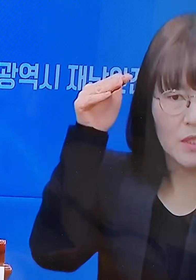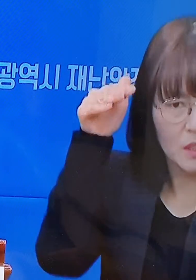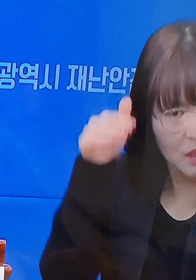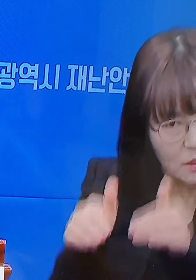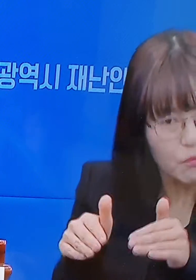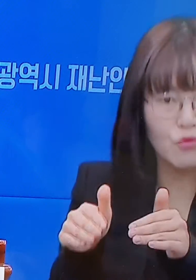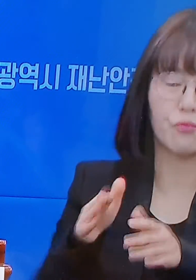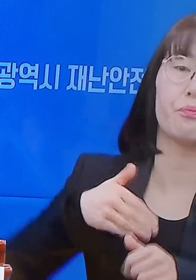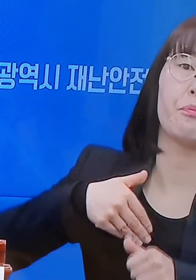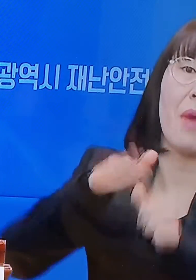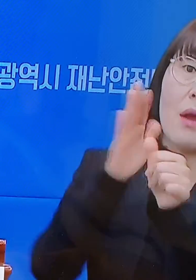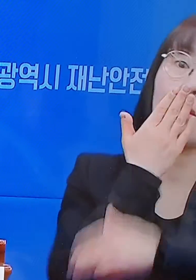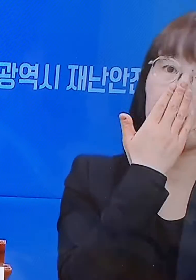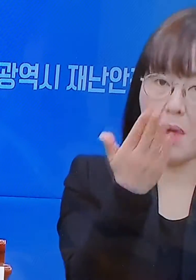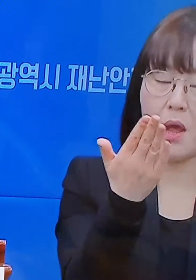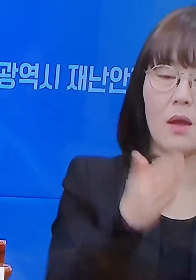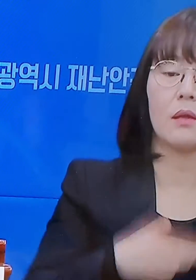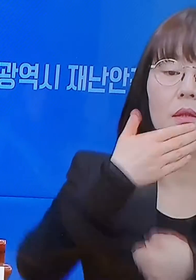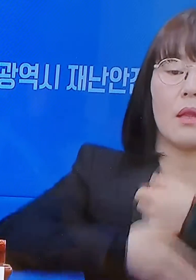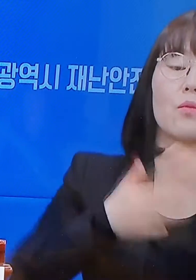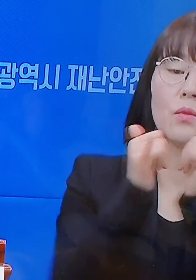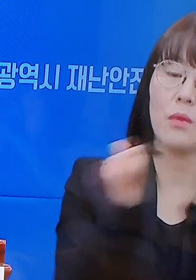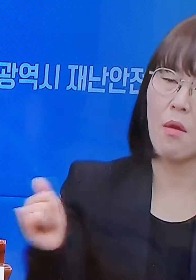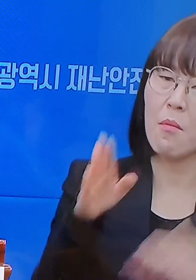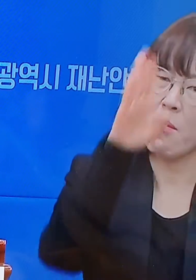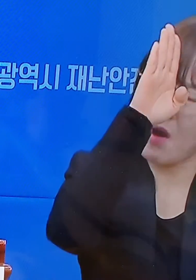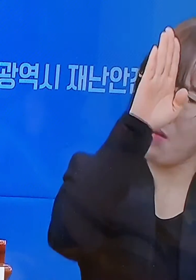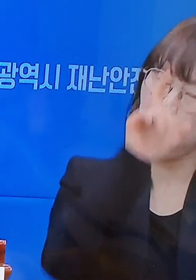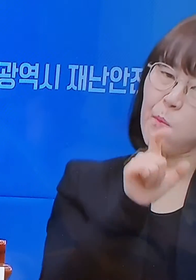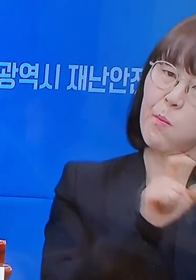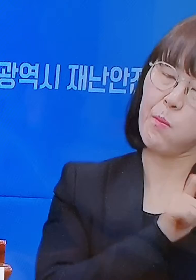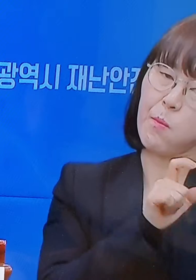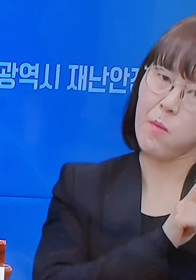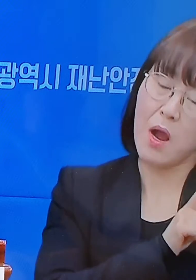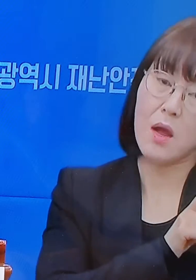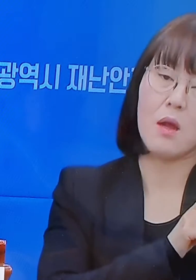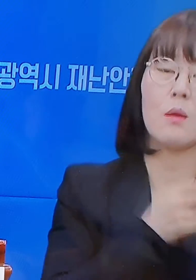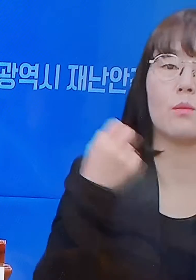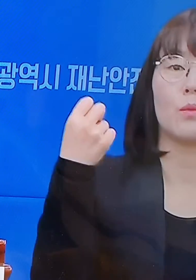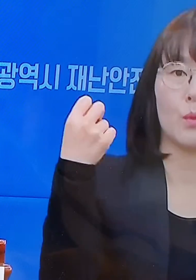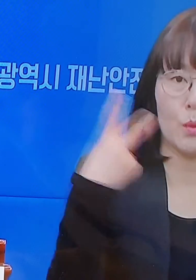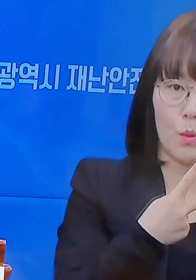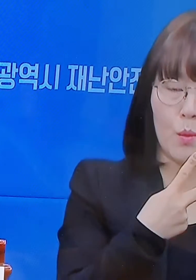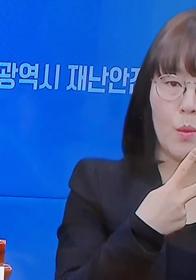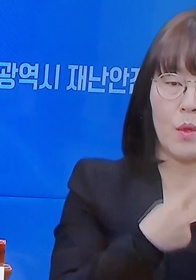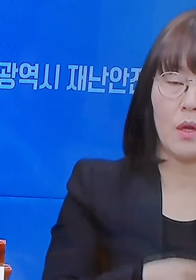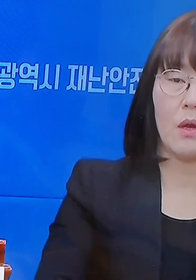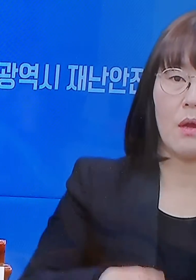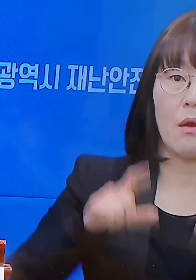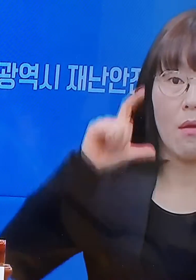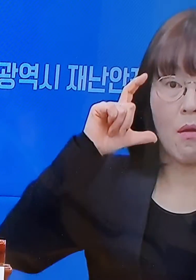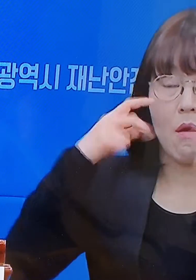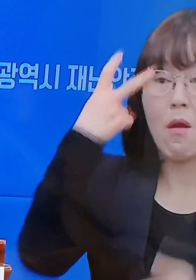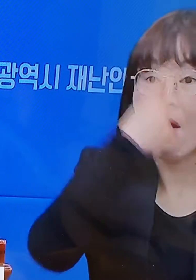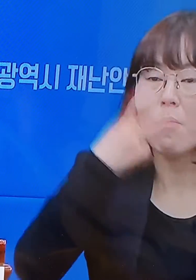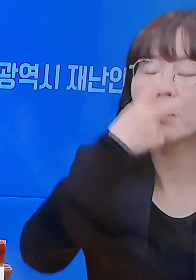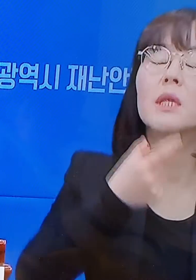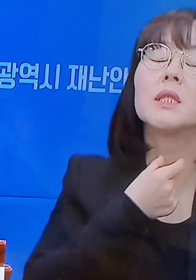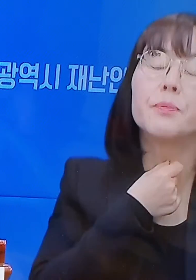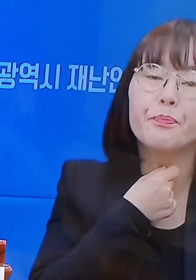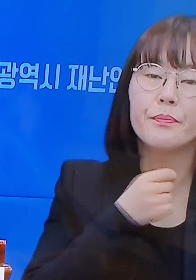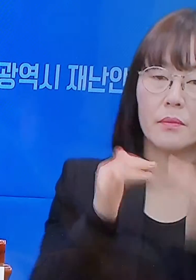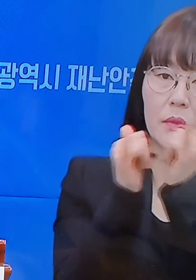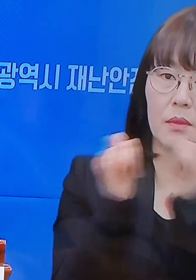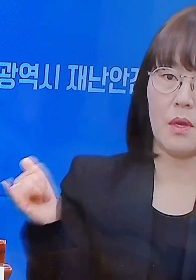to coronaviruses, they die. A simple way to get the coronavirus out of the body is